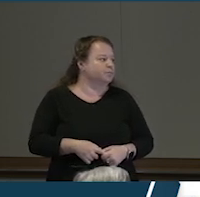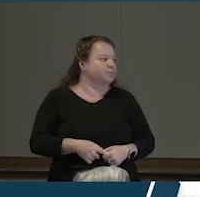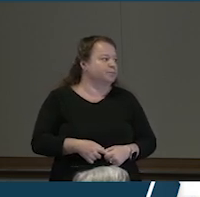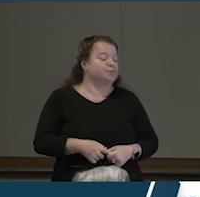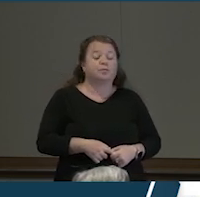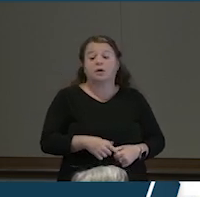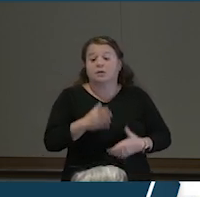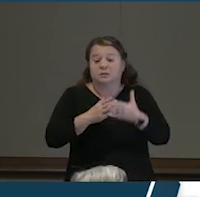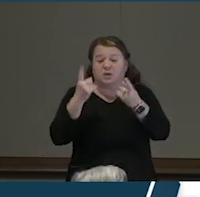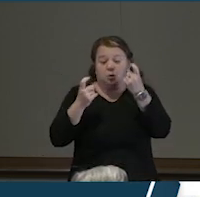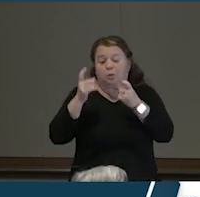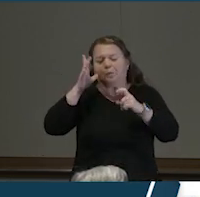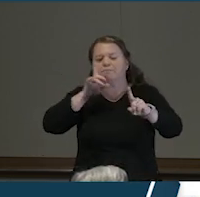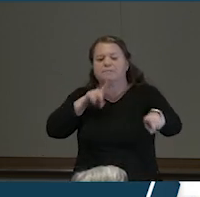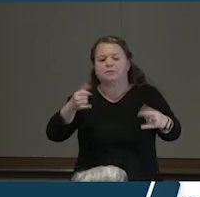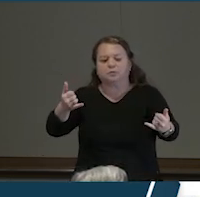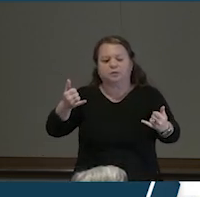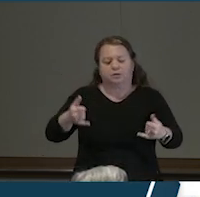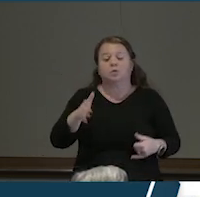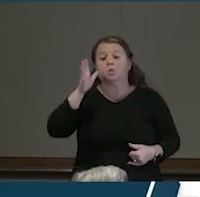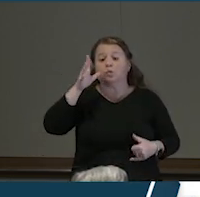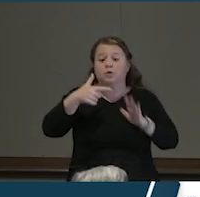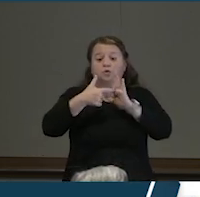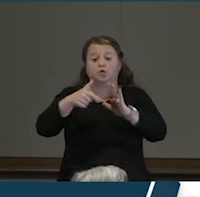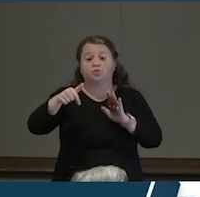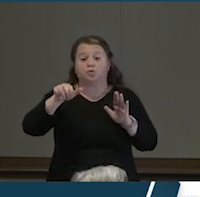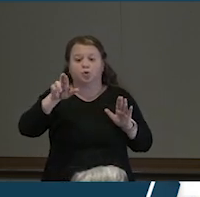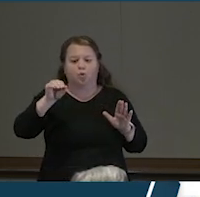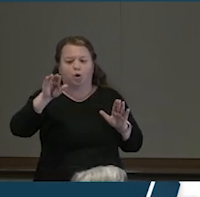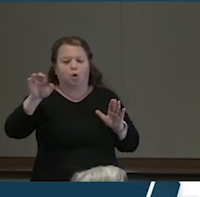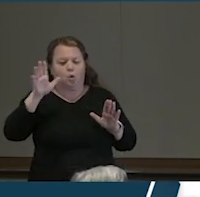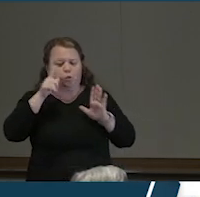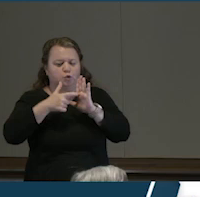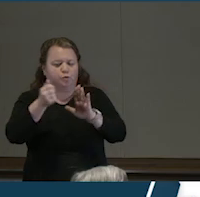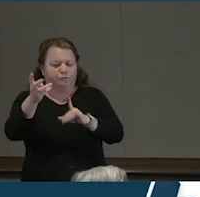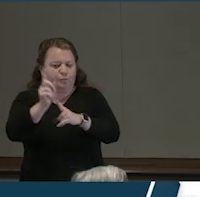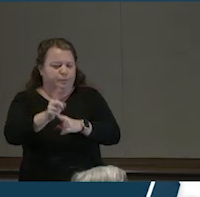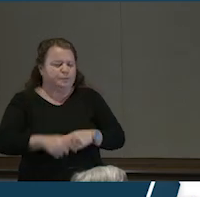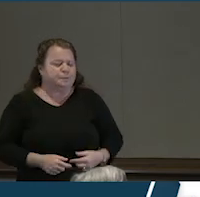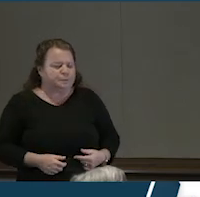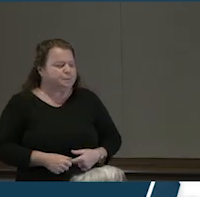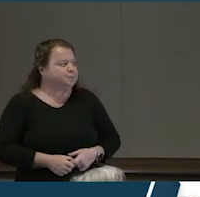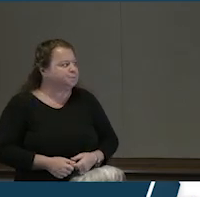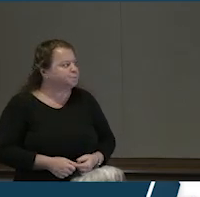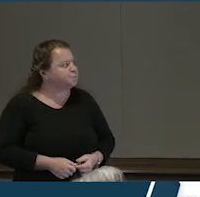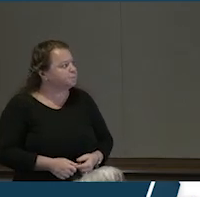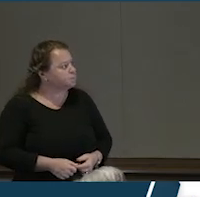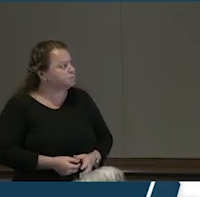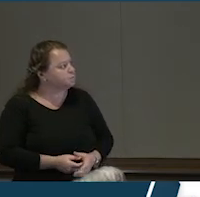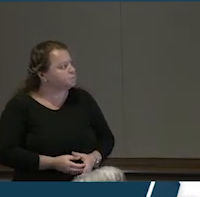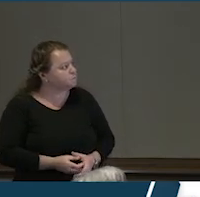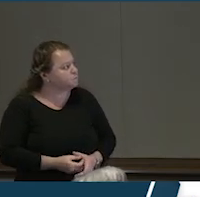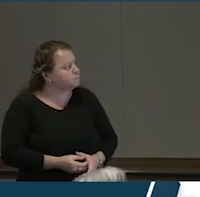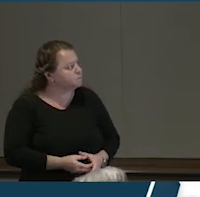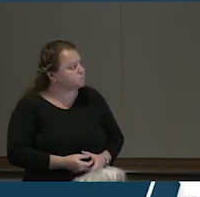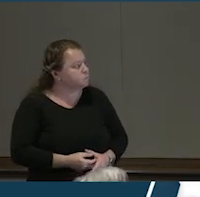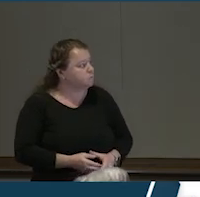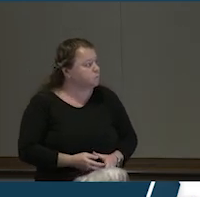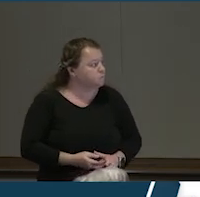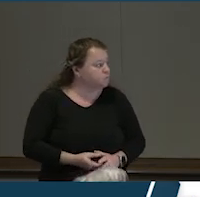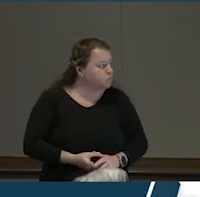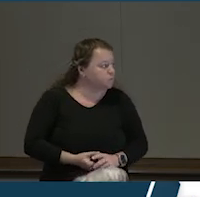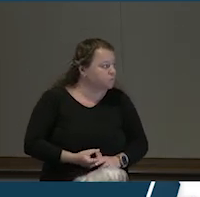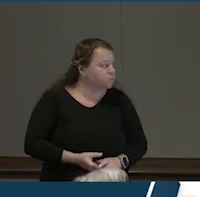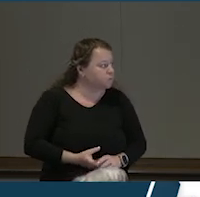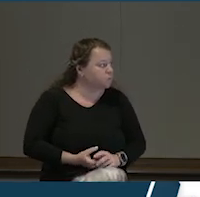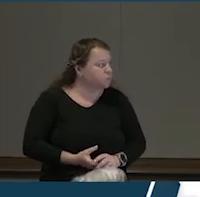those now, and I'll show the QR code again in just a few minutes. All right, so this program,